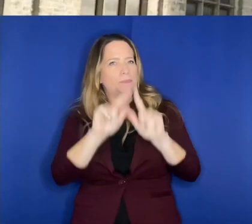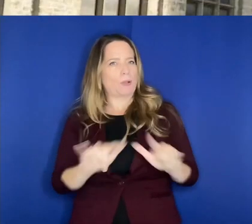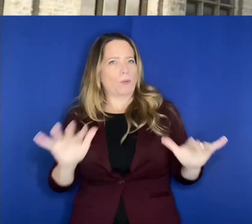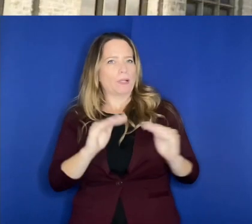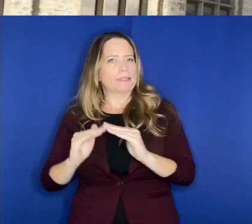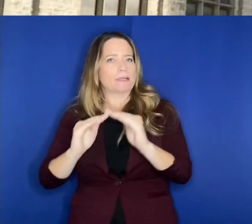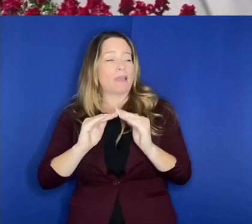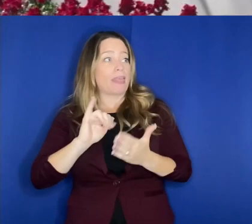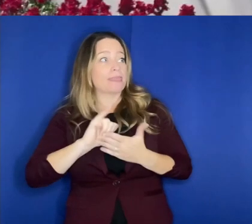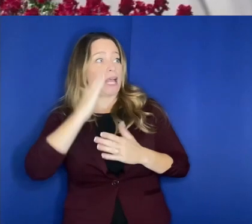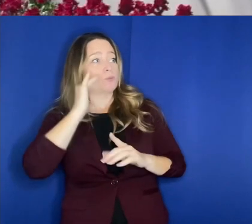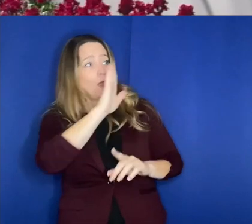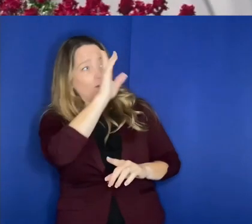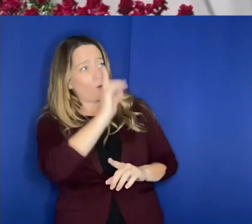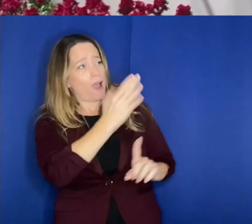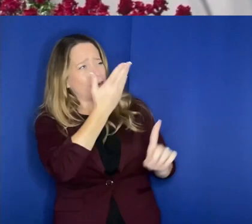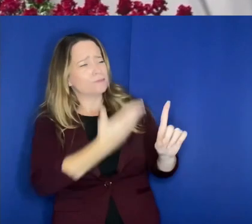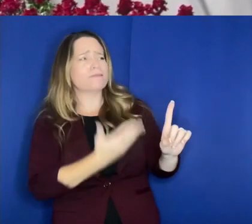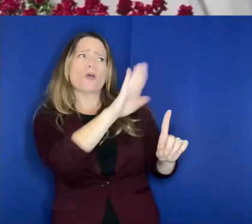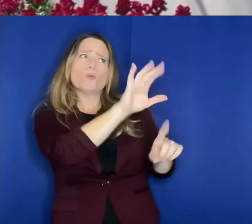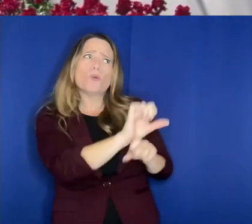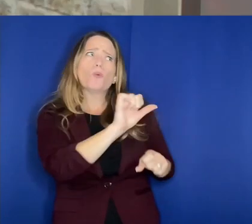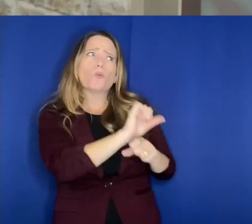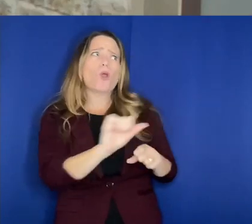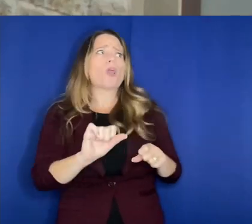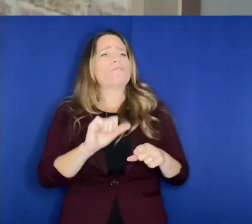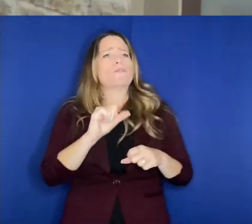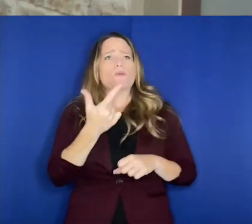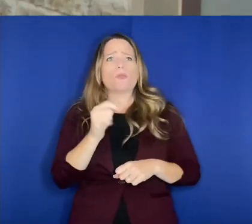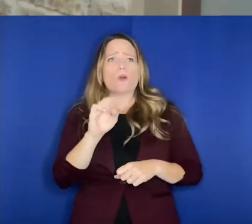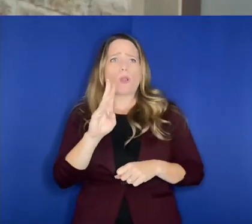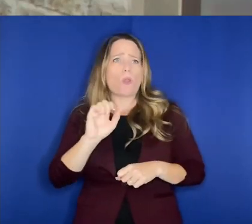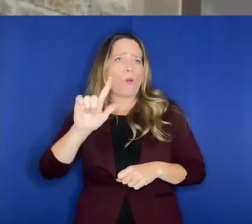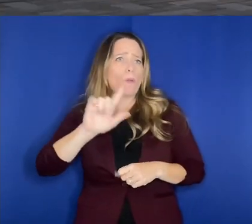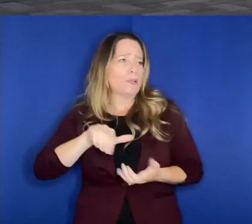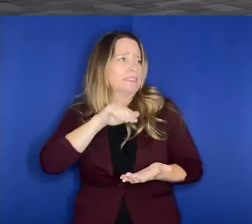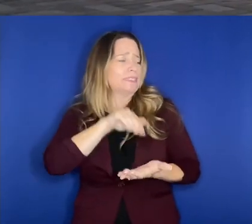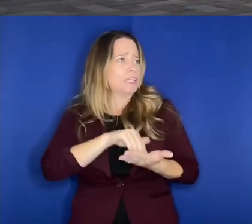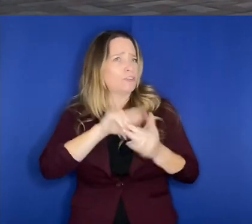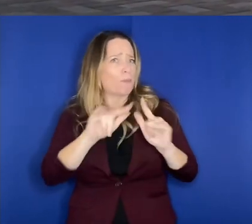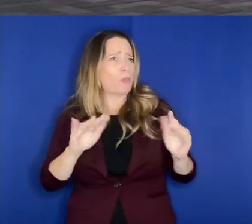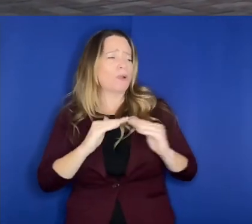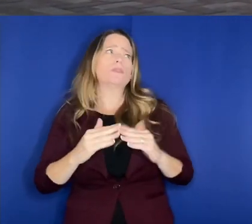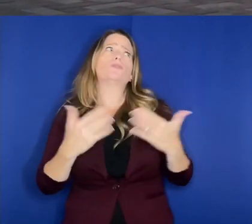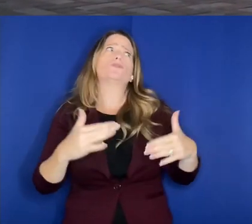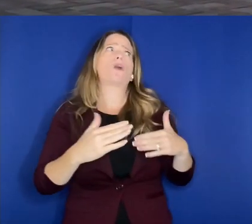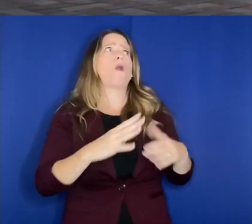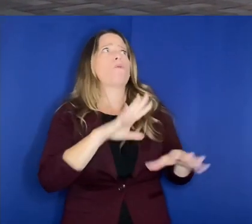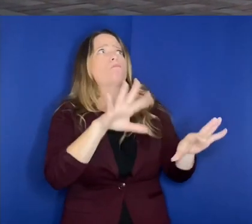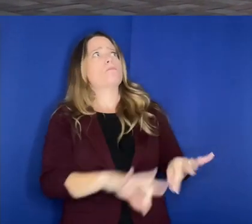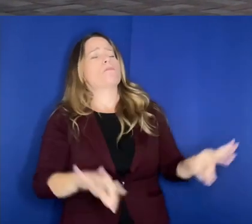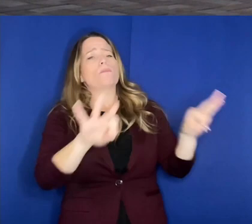work in the Global Center for Pluralism is so essential, both for the Canadian experiment